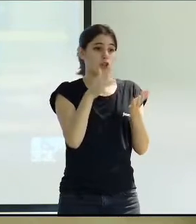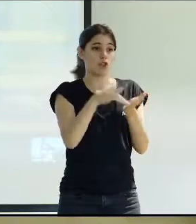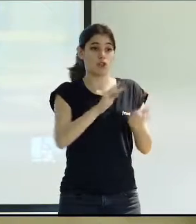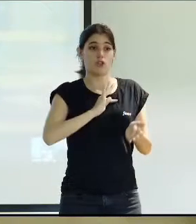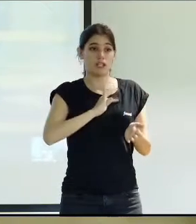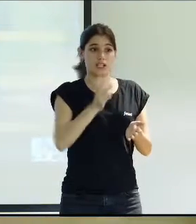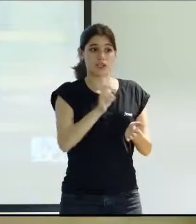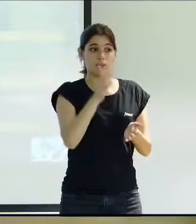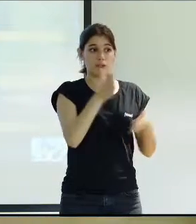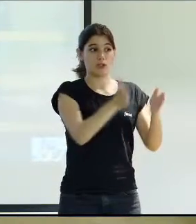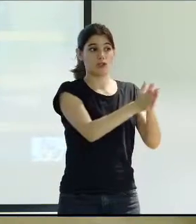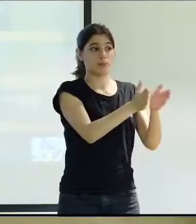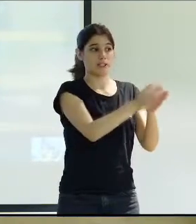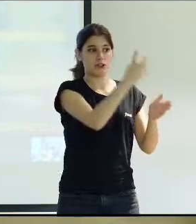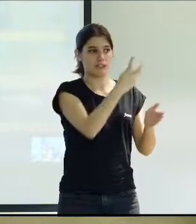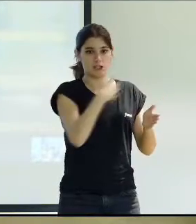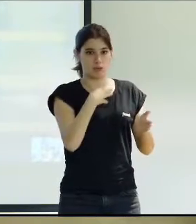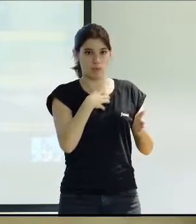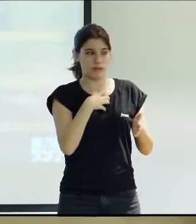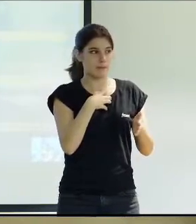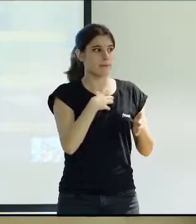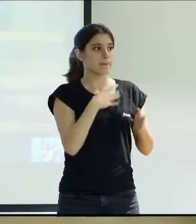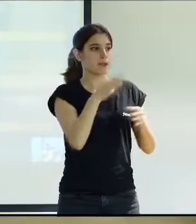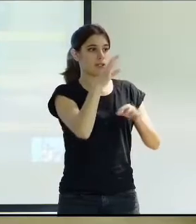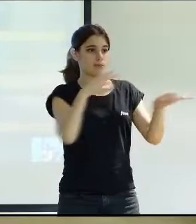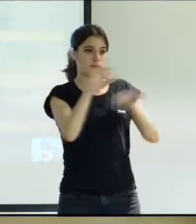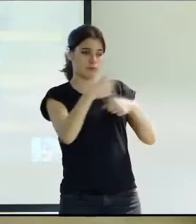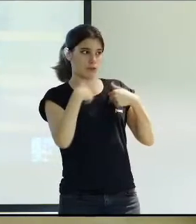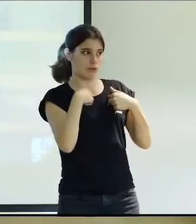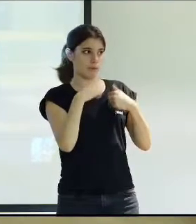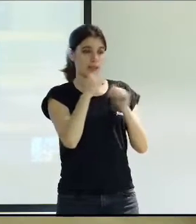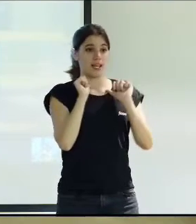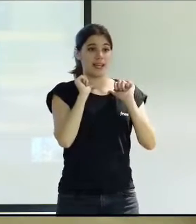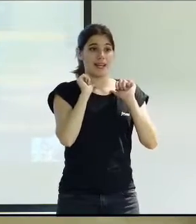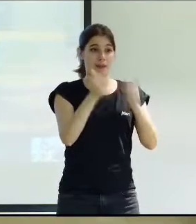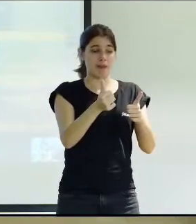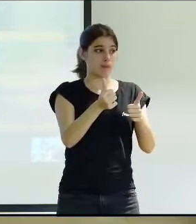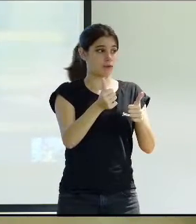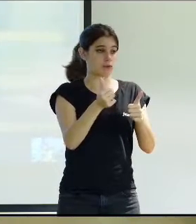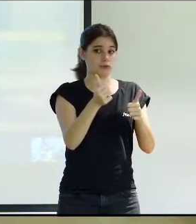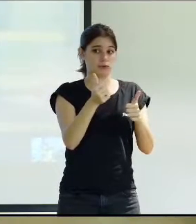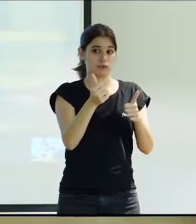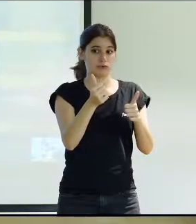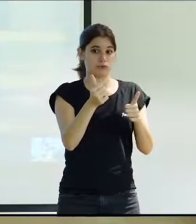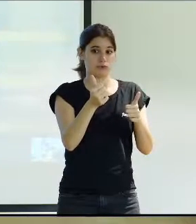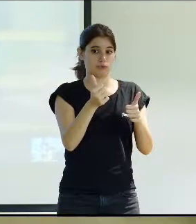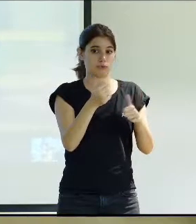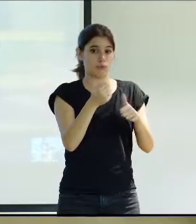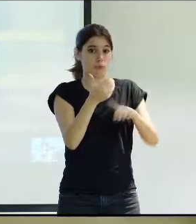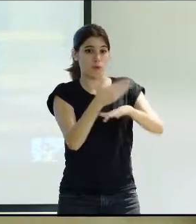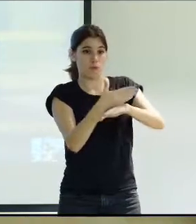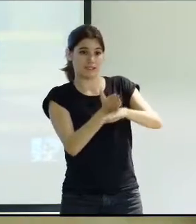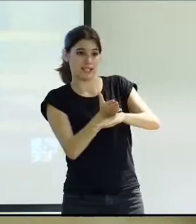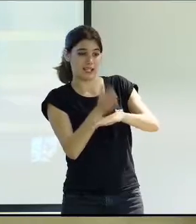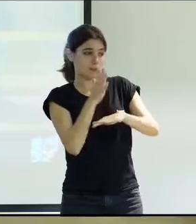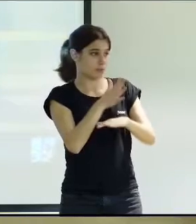Well, I've just had the job thrust upon me. My colleague who can't be here asked me to step